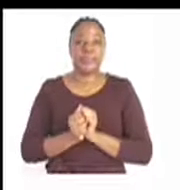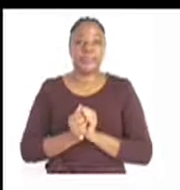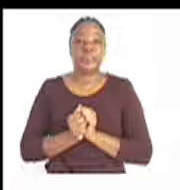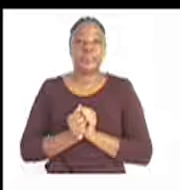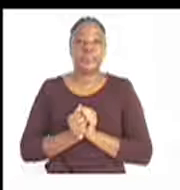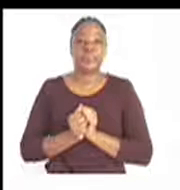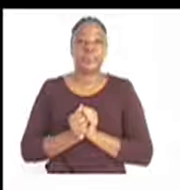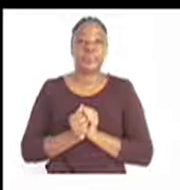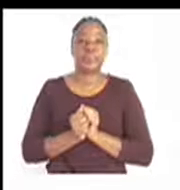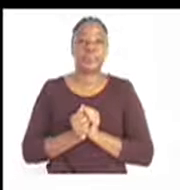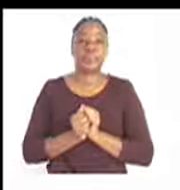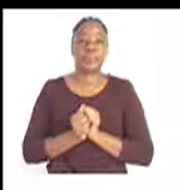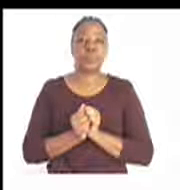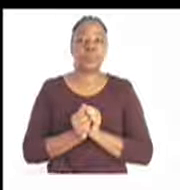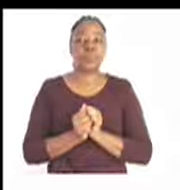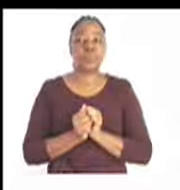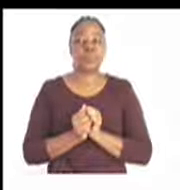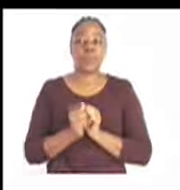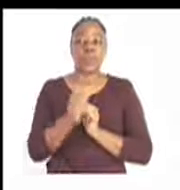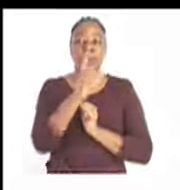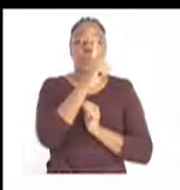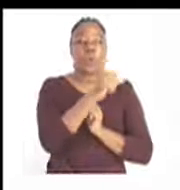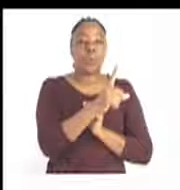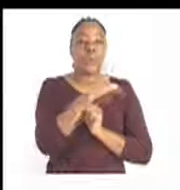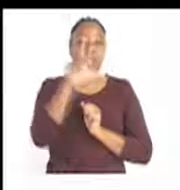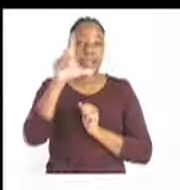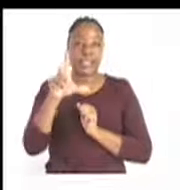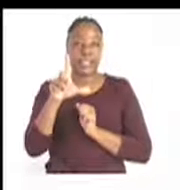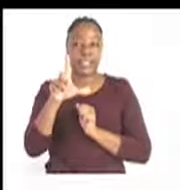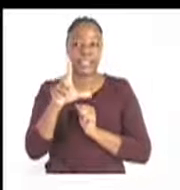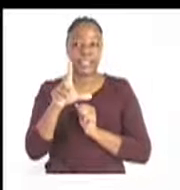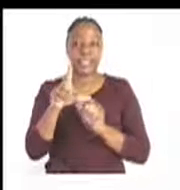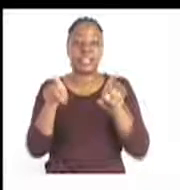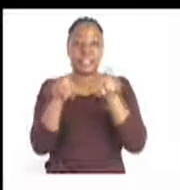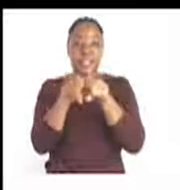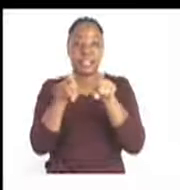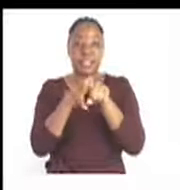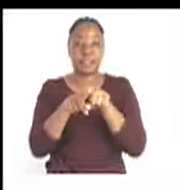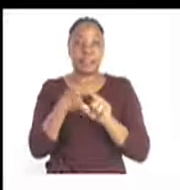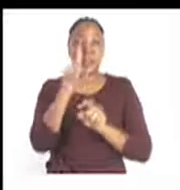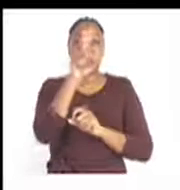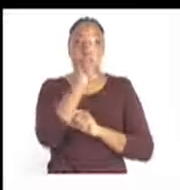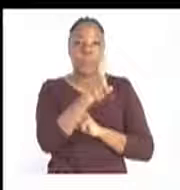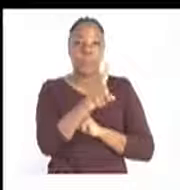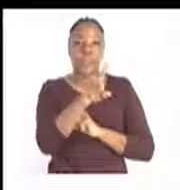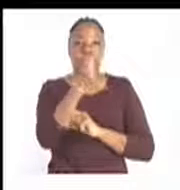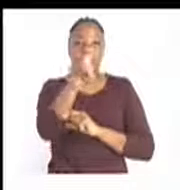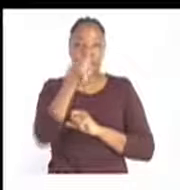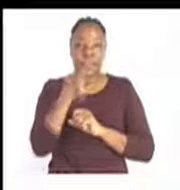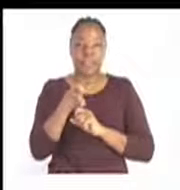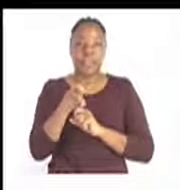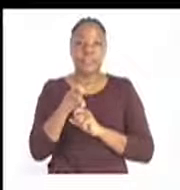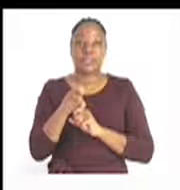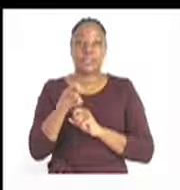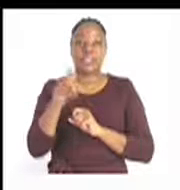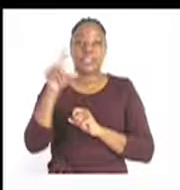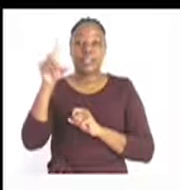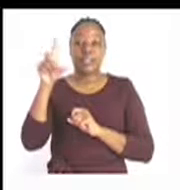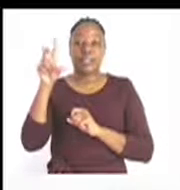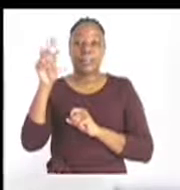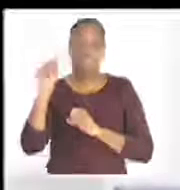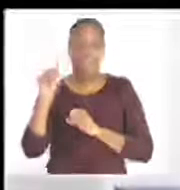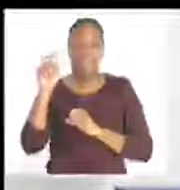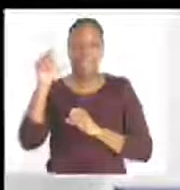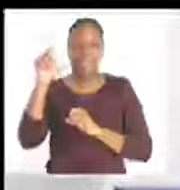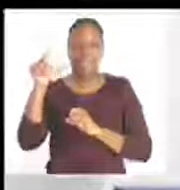1,000 milliliters. So we are going to try and do the exercise using that note. Let's take a look at the